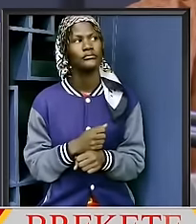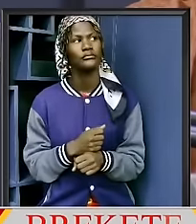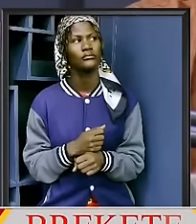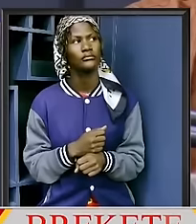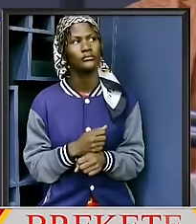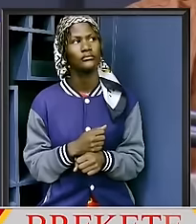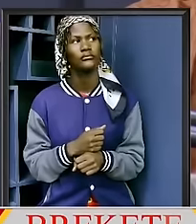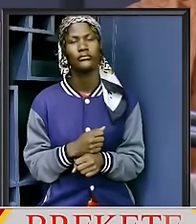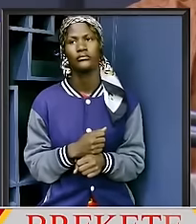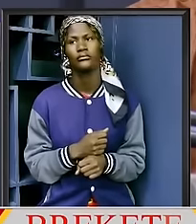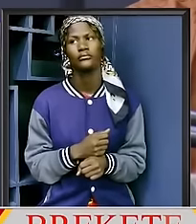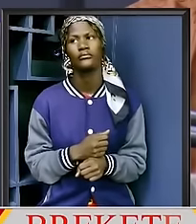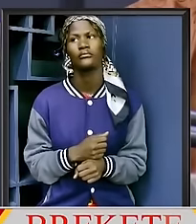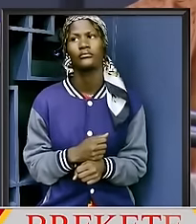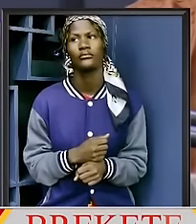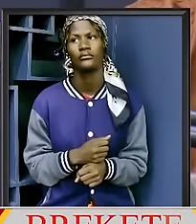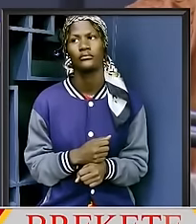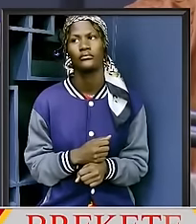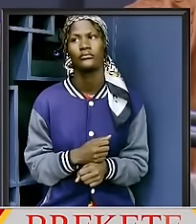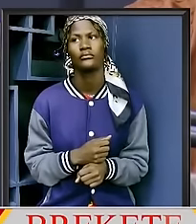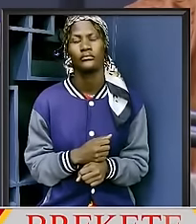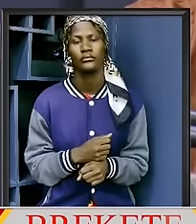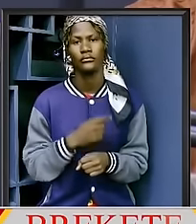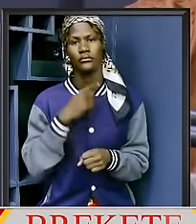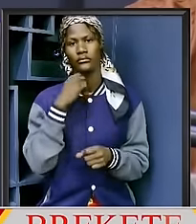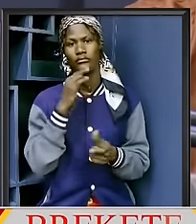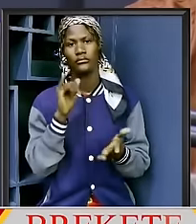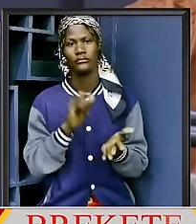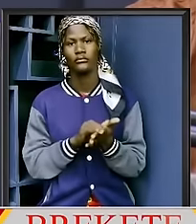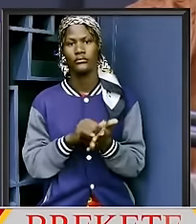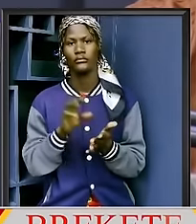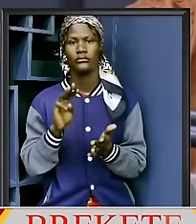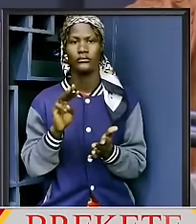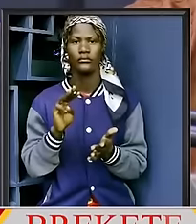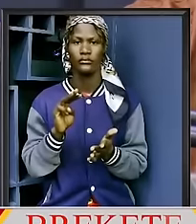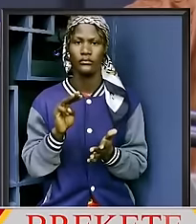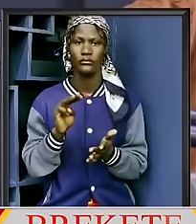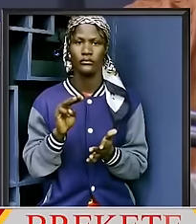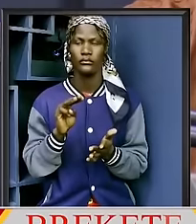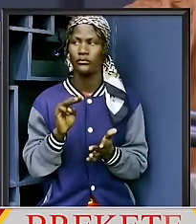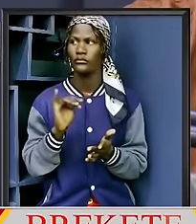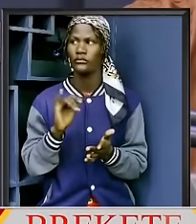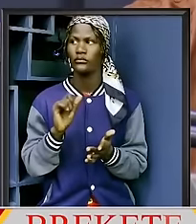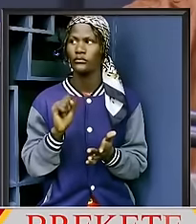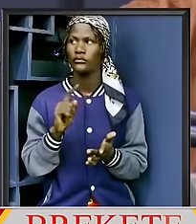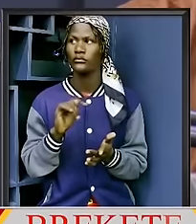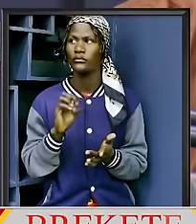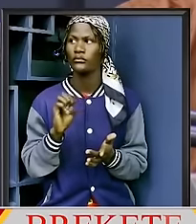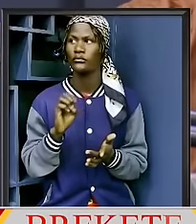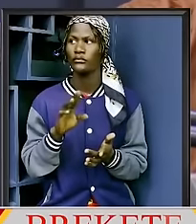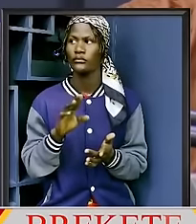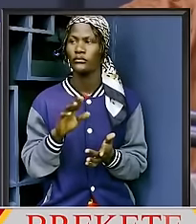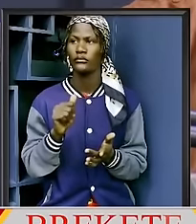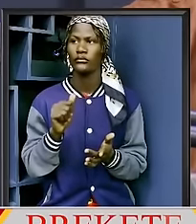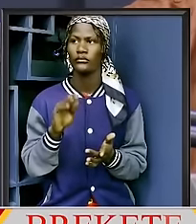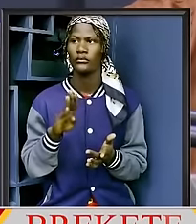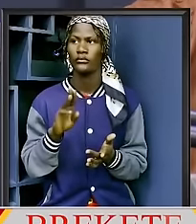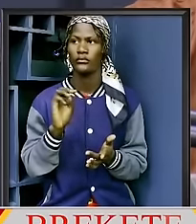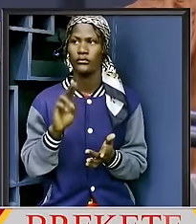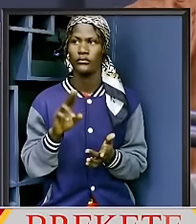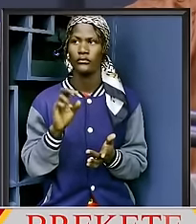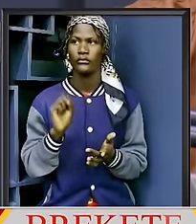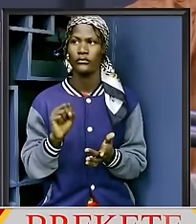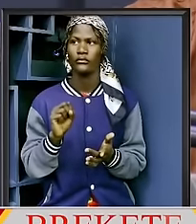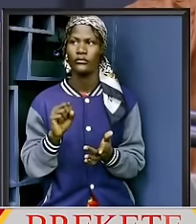that is Sarah. I said, Sarah, what is going on? He said, there is Mr. Abu that took the customer's name to Utako. Who is Mr. Abu? That